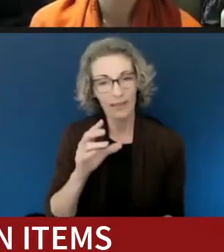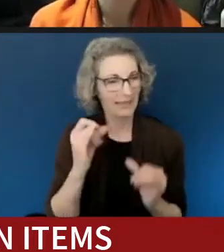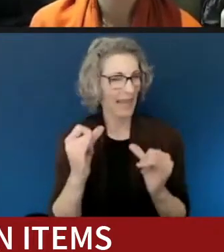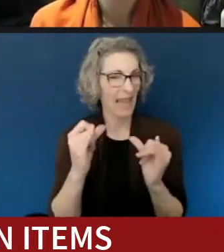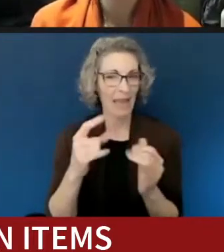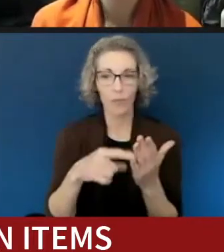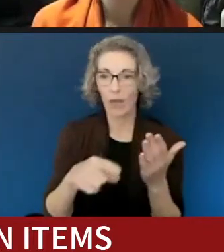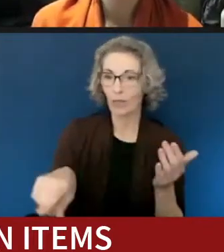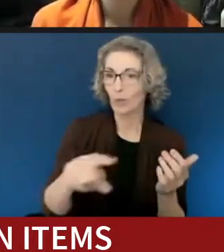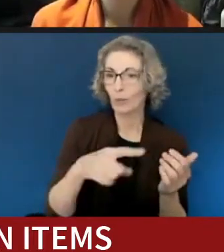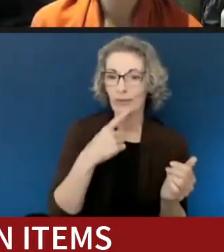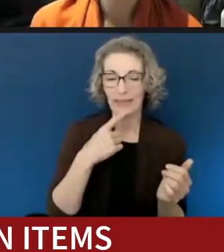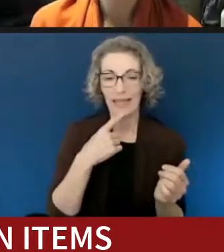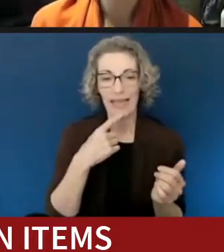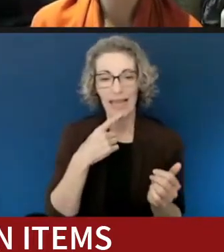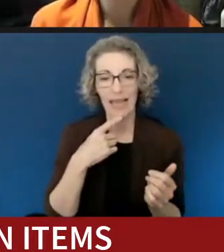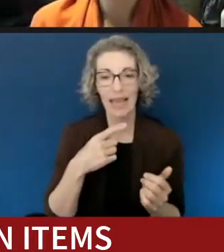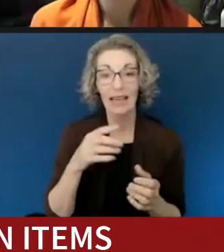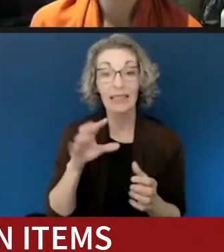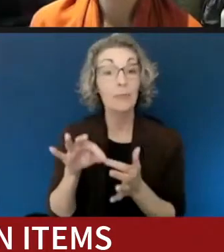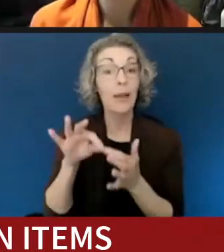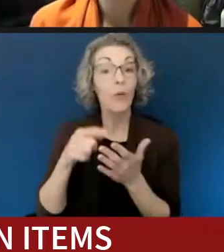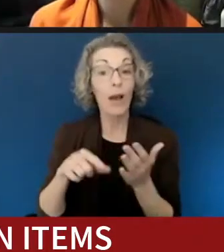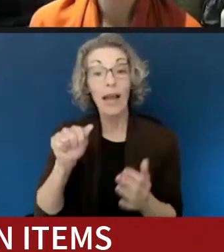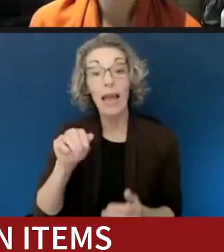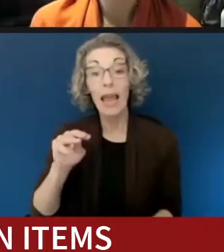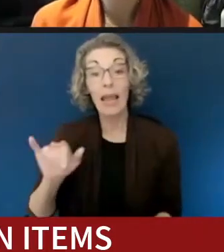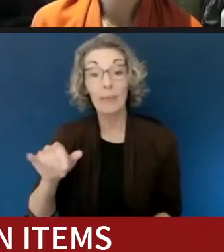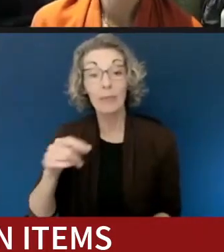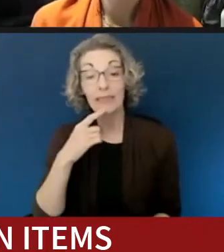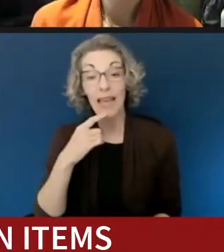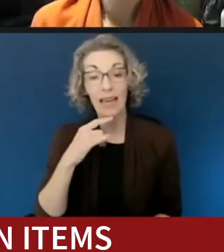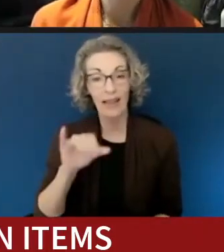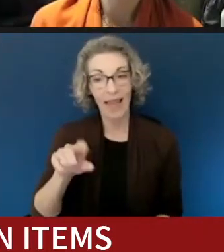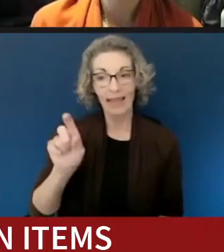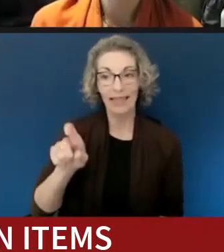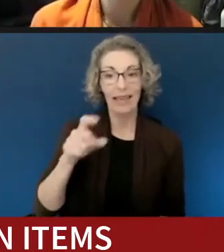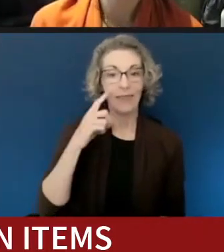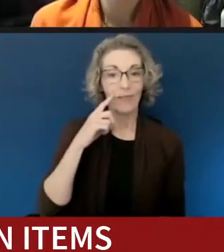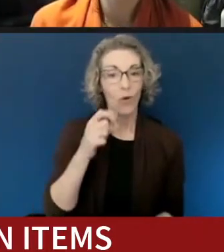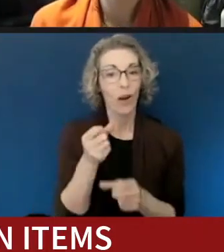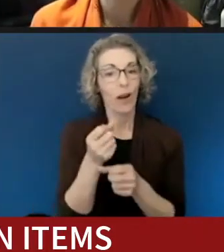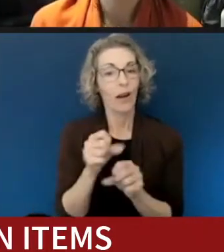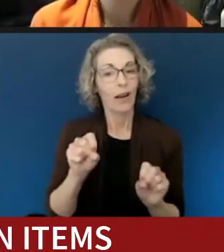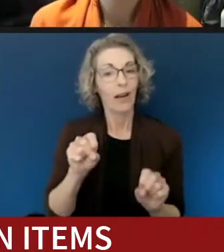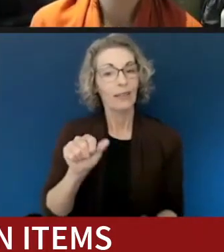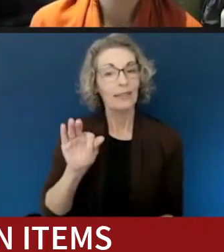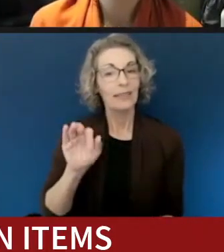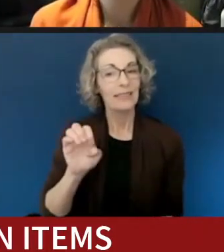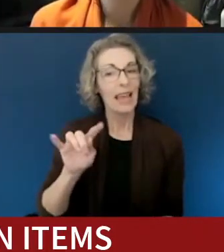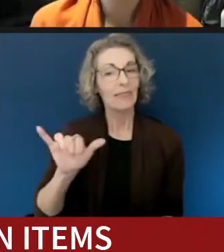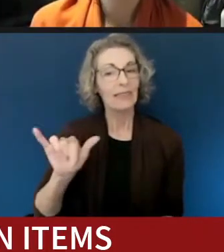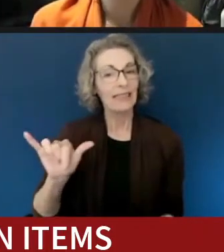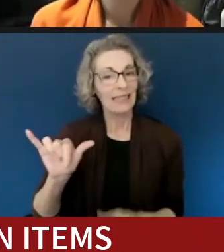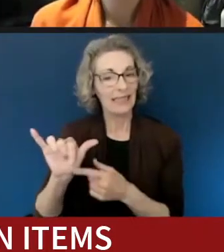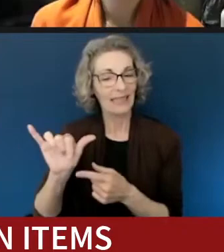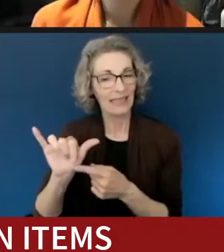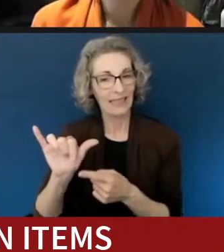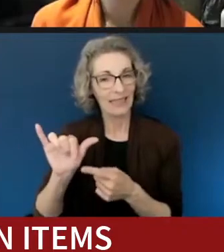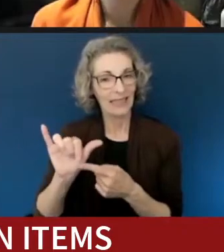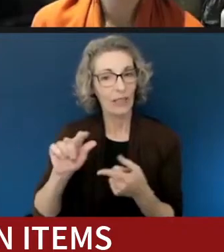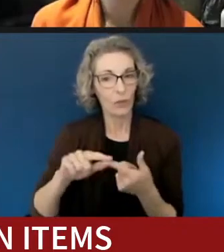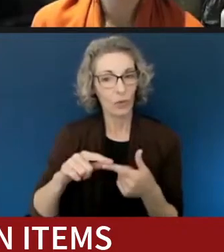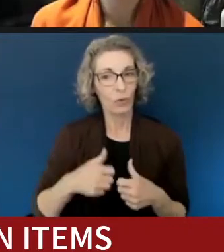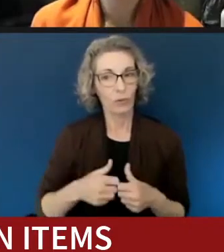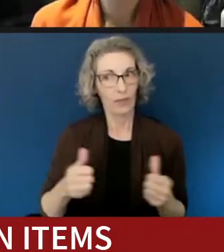about, the need for the safety in order to disclose